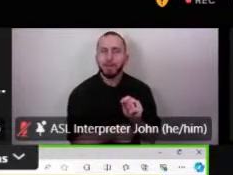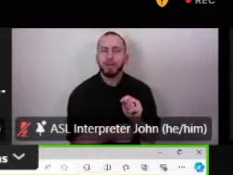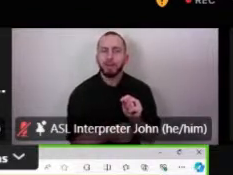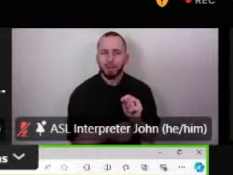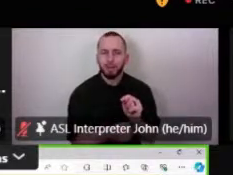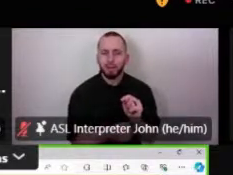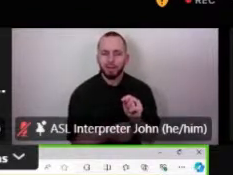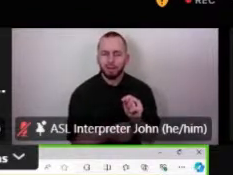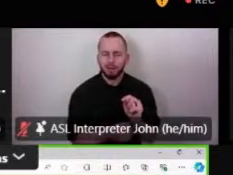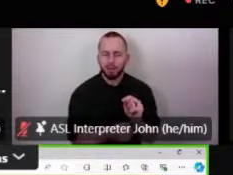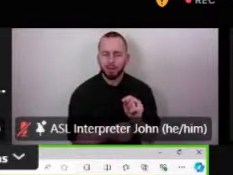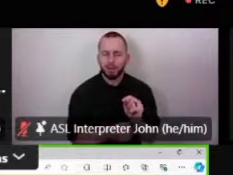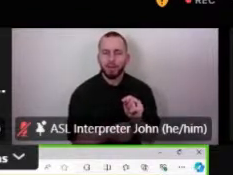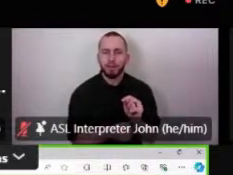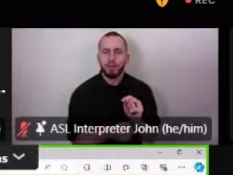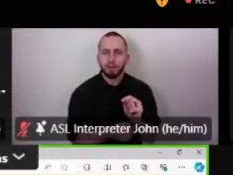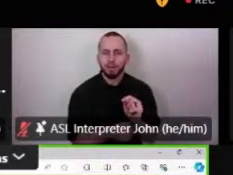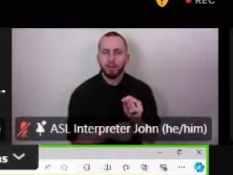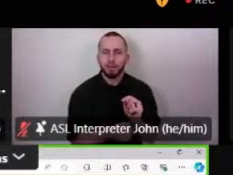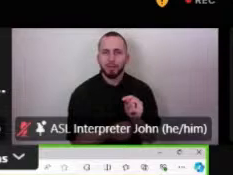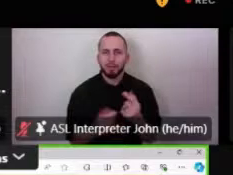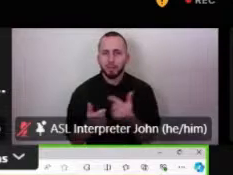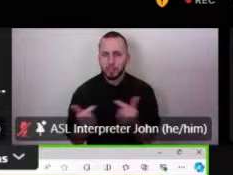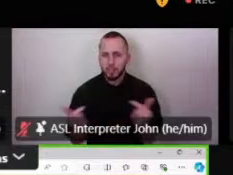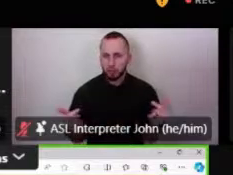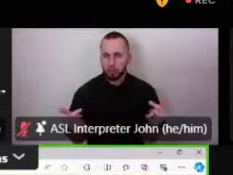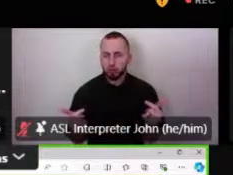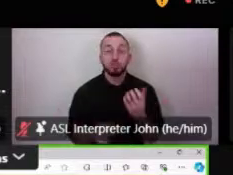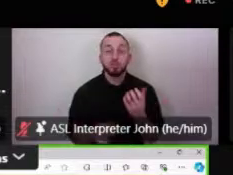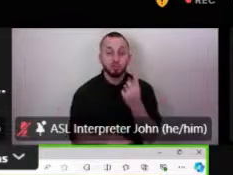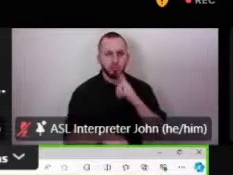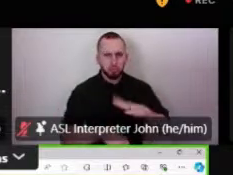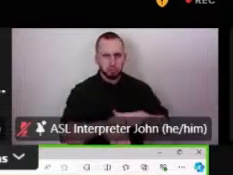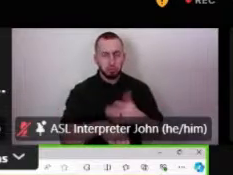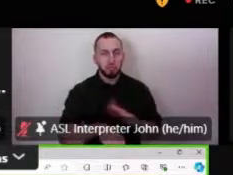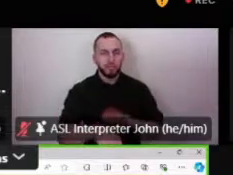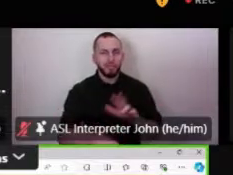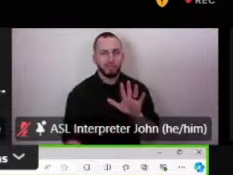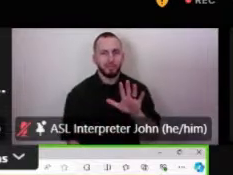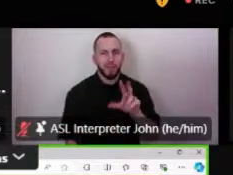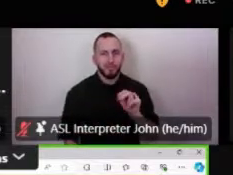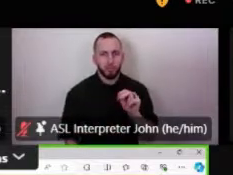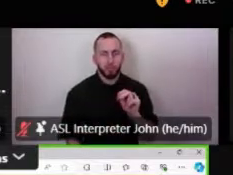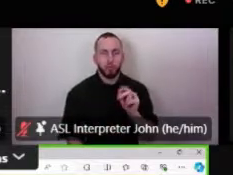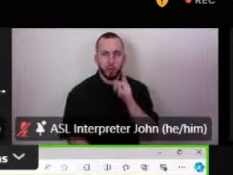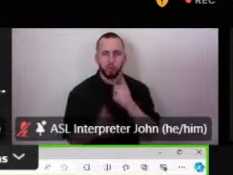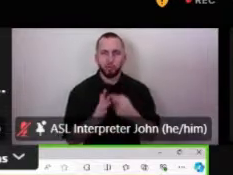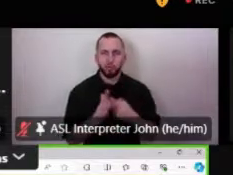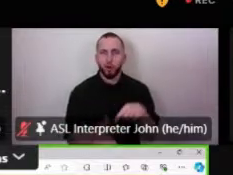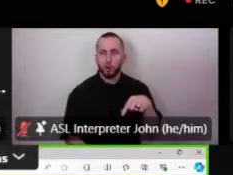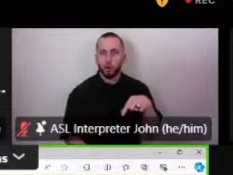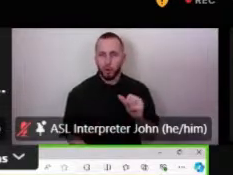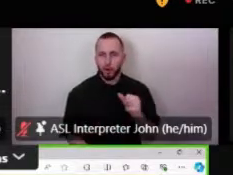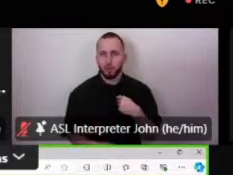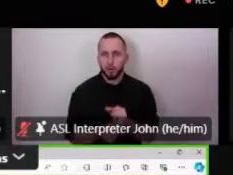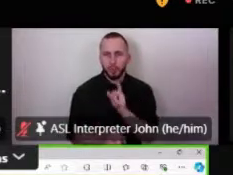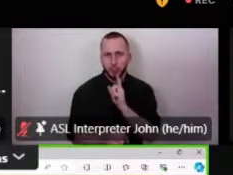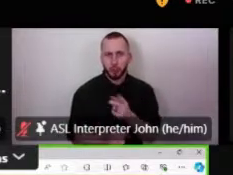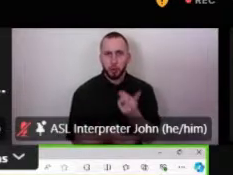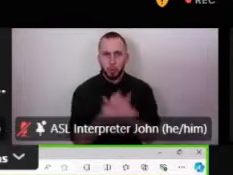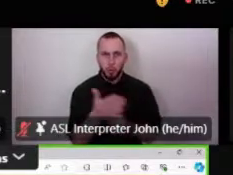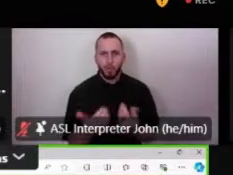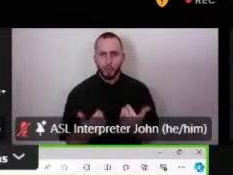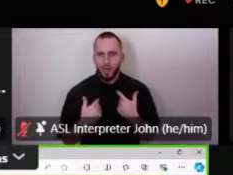going to go into questions and answers. So we just wanted to make sure that both you and Whitney had a chance to share